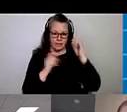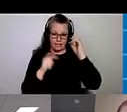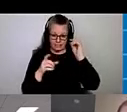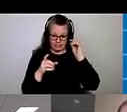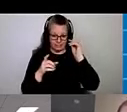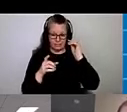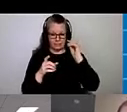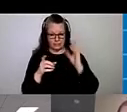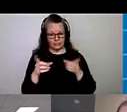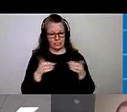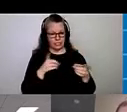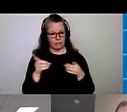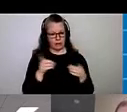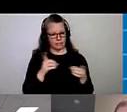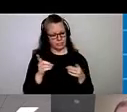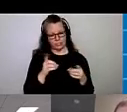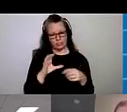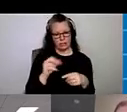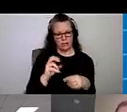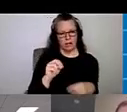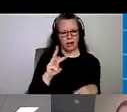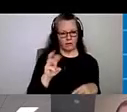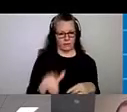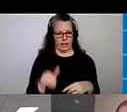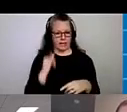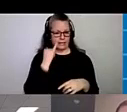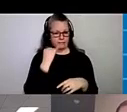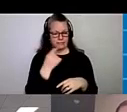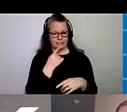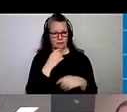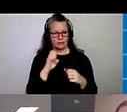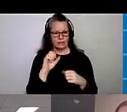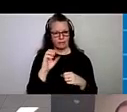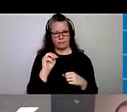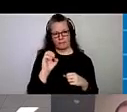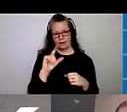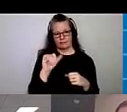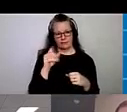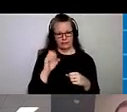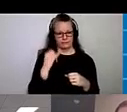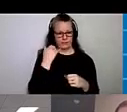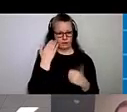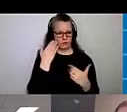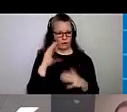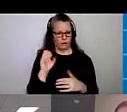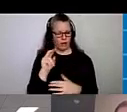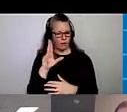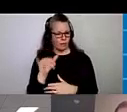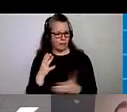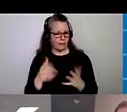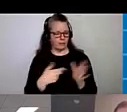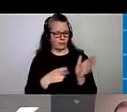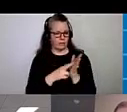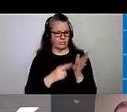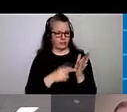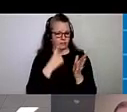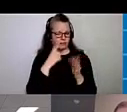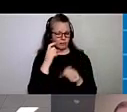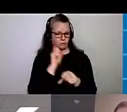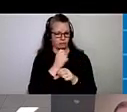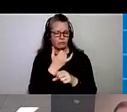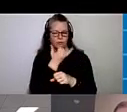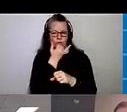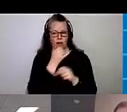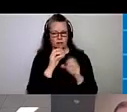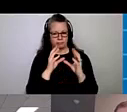as Commissioner of Insurance. And as I said with Donna Lynn, if you don't know Commissioner Conway, you may have registered for the wrong summit today. So with that,